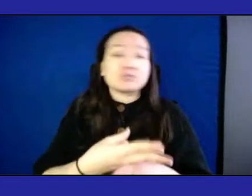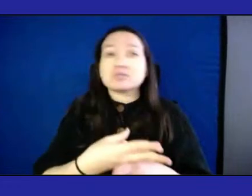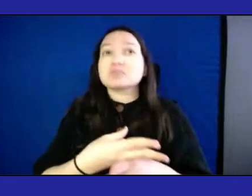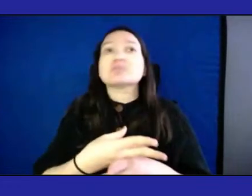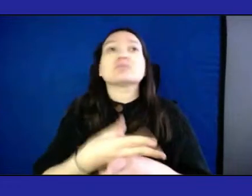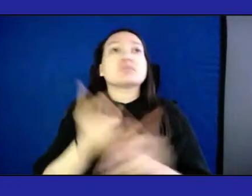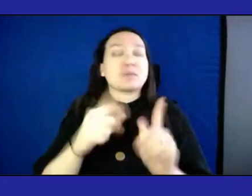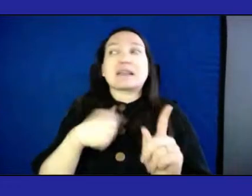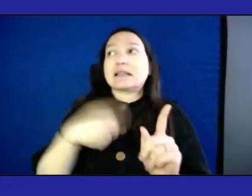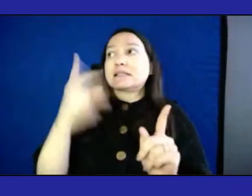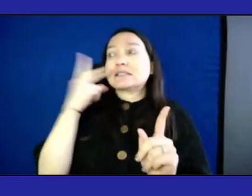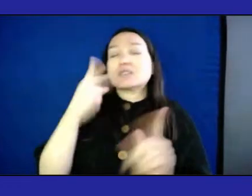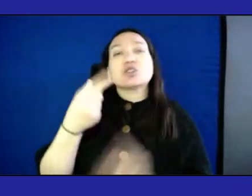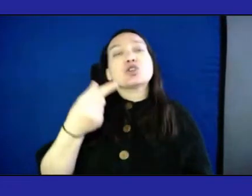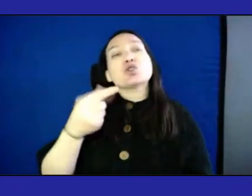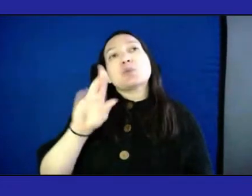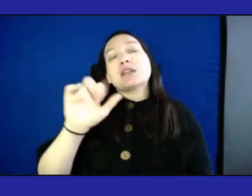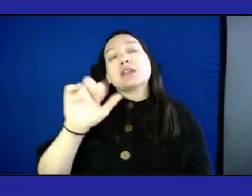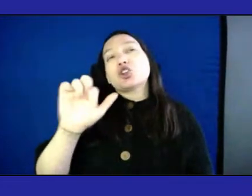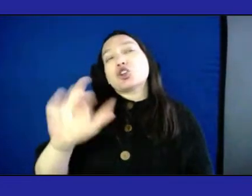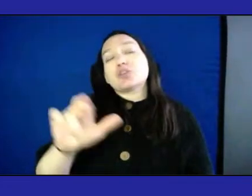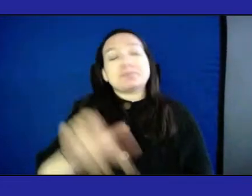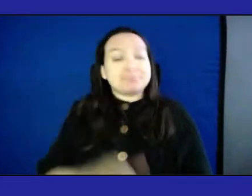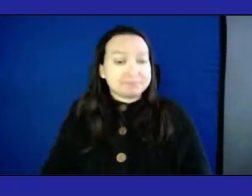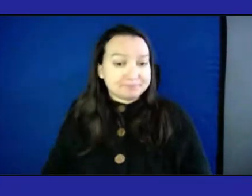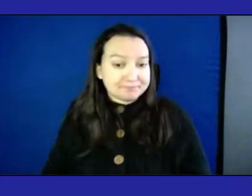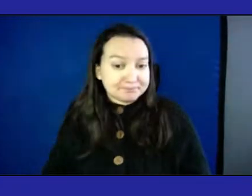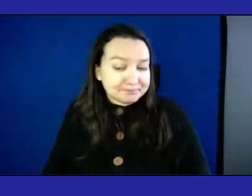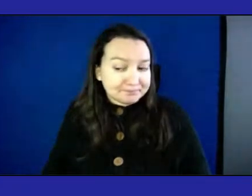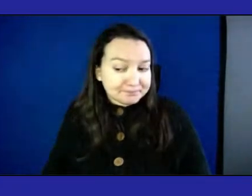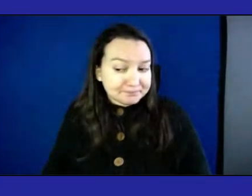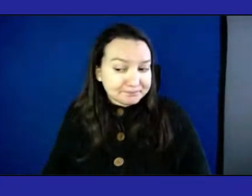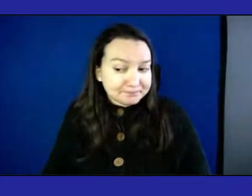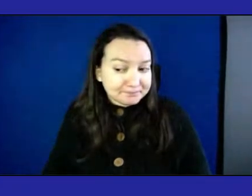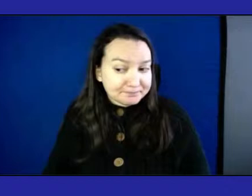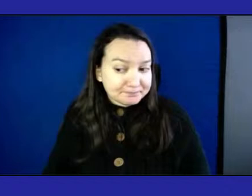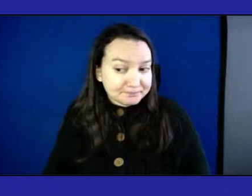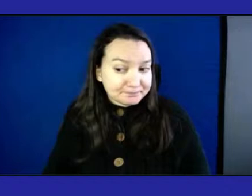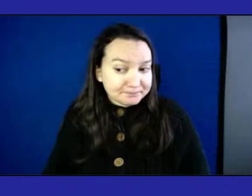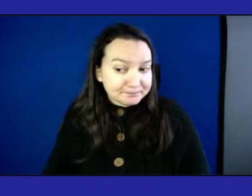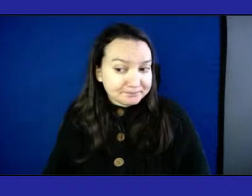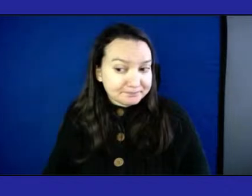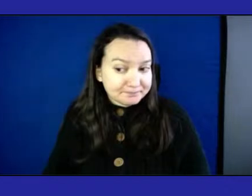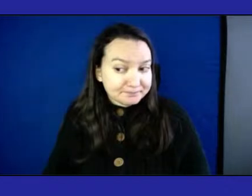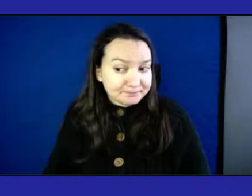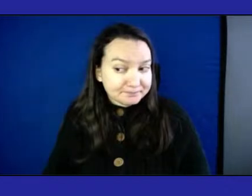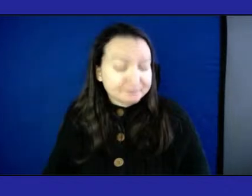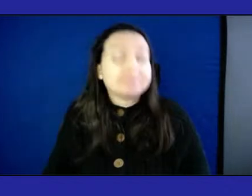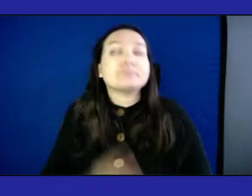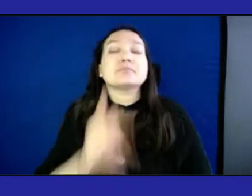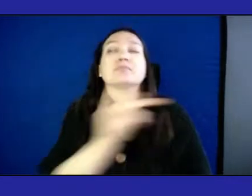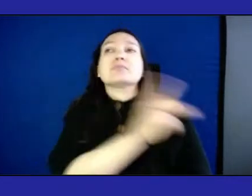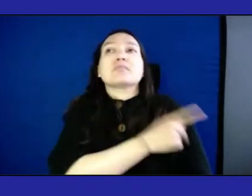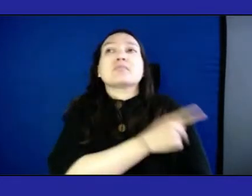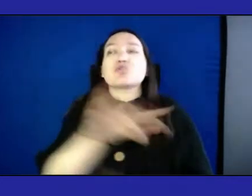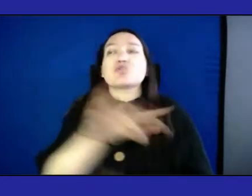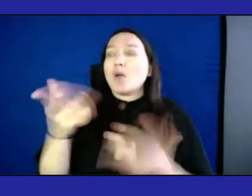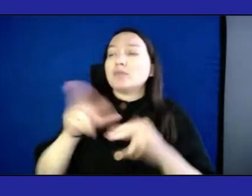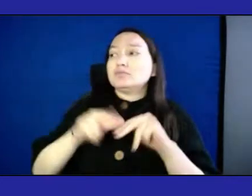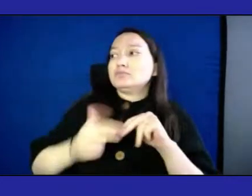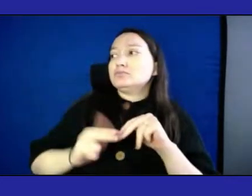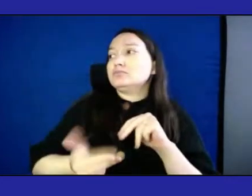at Gouverneur. What's the interaction with weight, though? The patients coming to you to lose weight who happen to